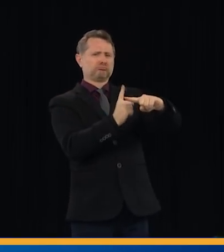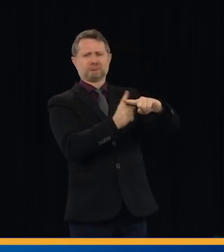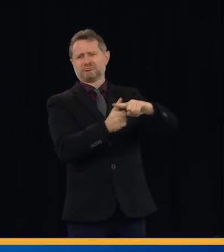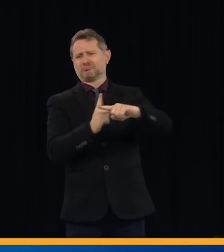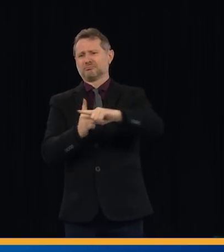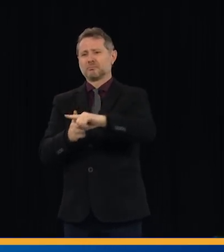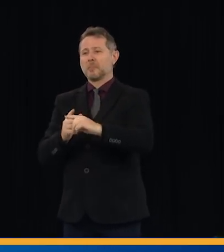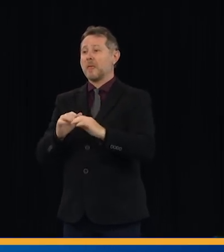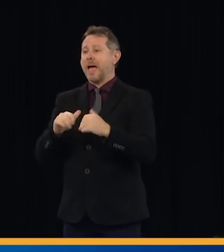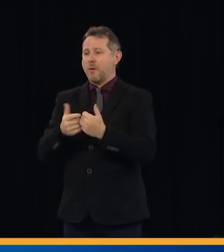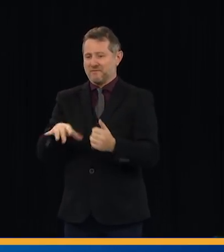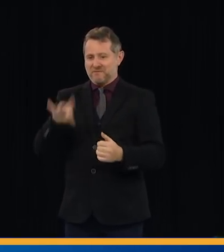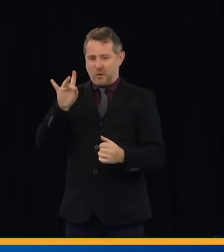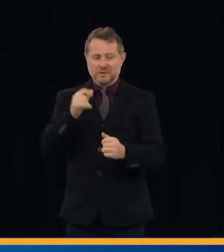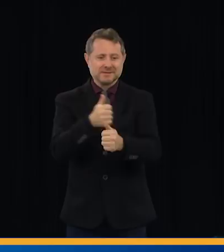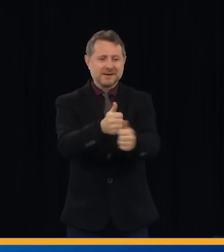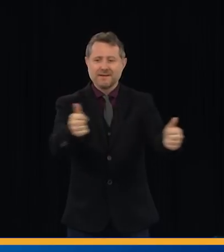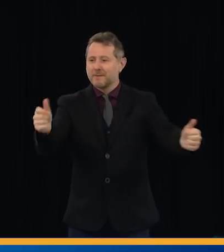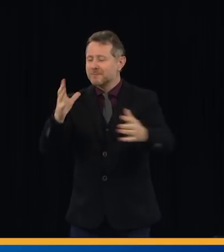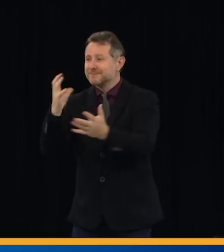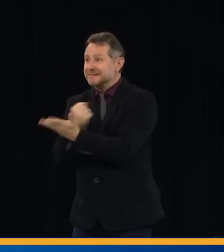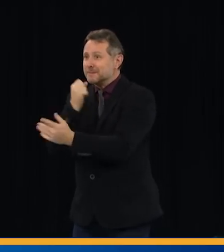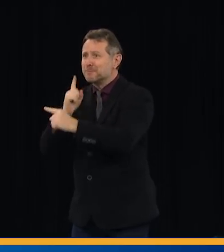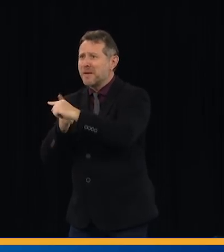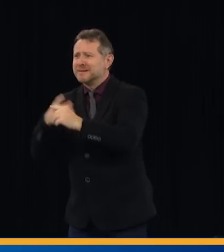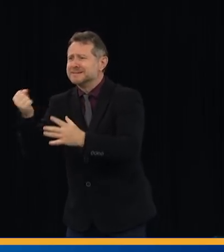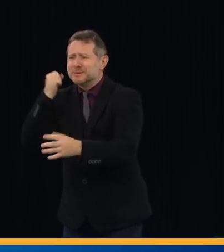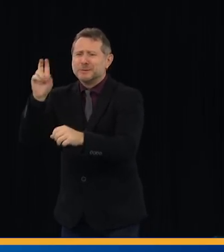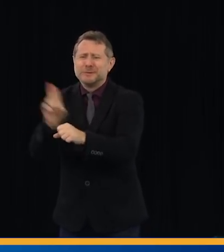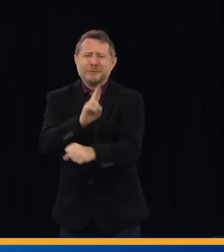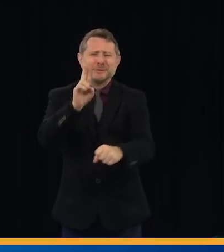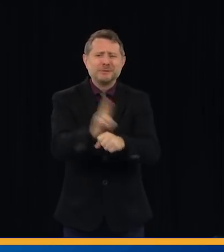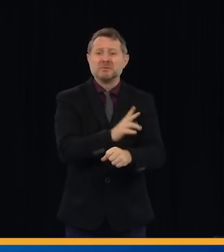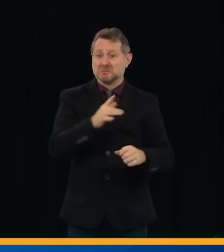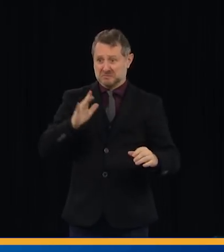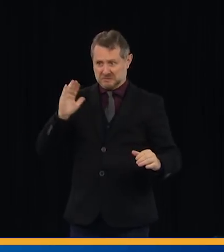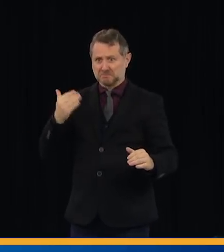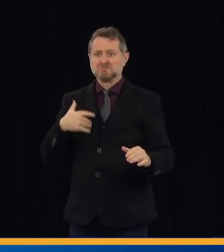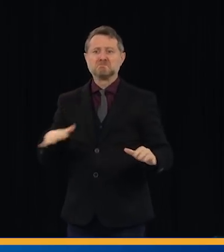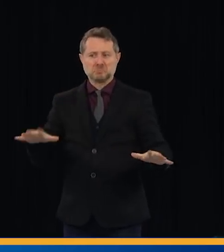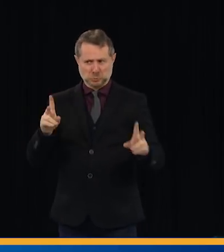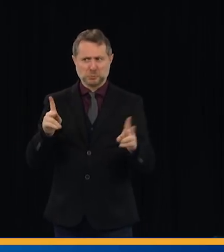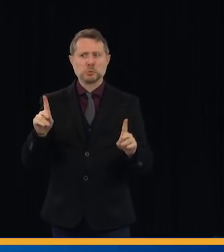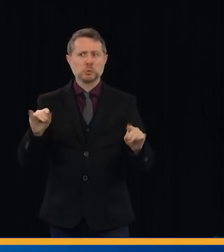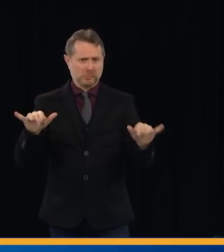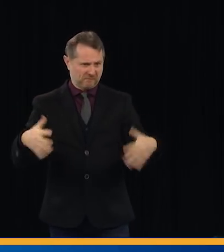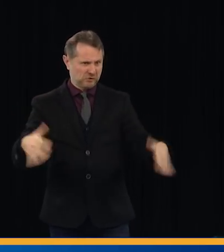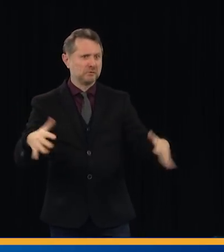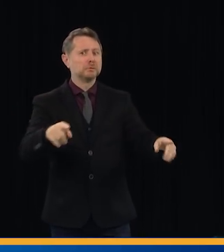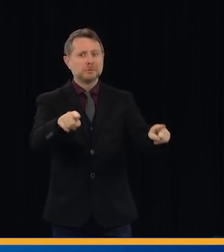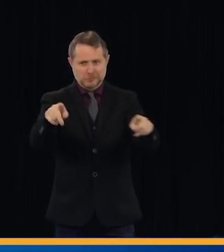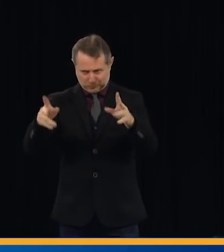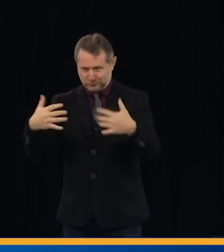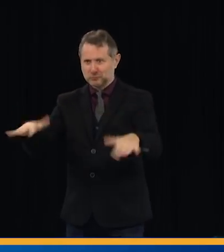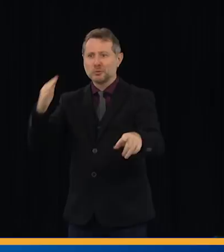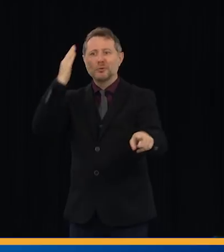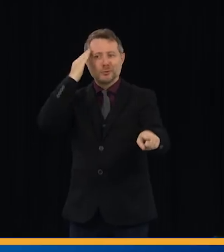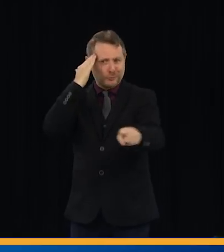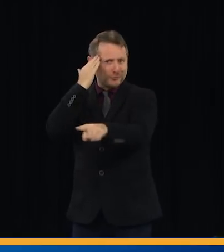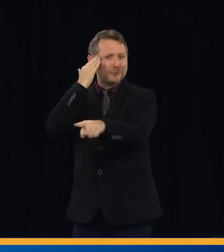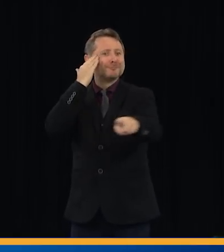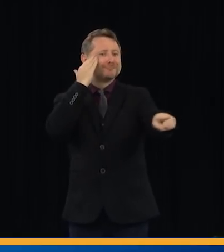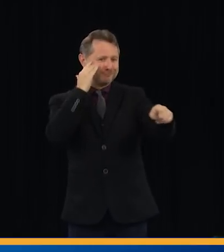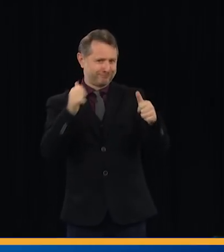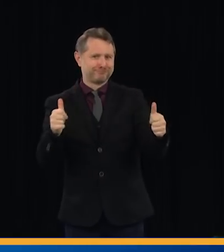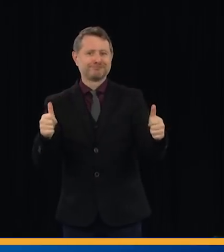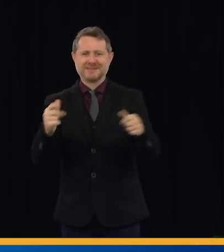a few rays of light. And people are doing it. And I think we all should. It's going to